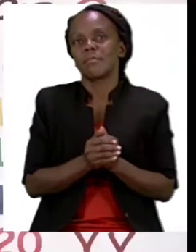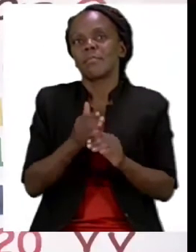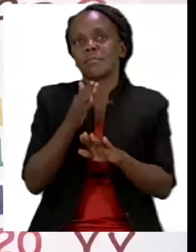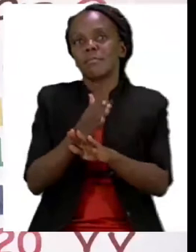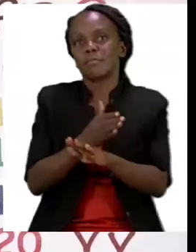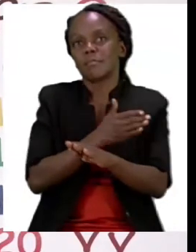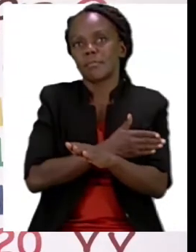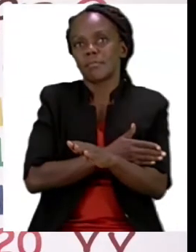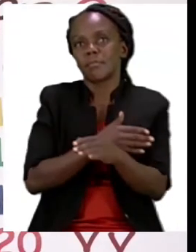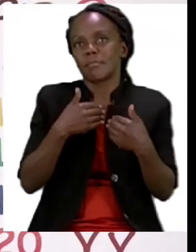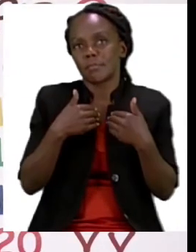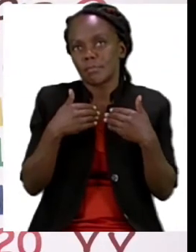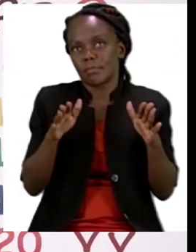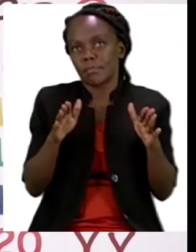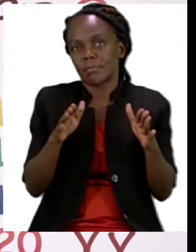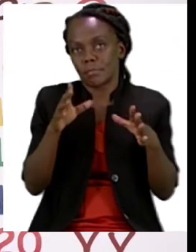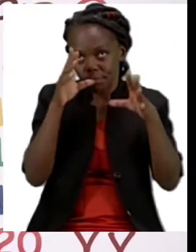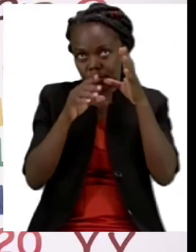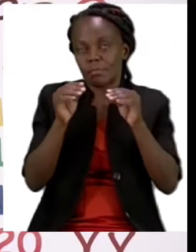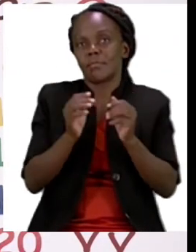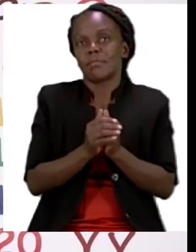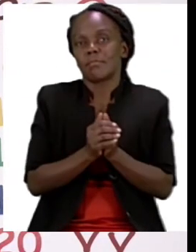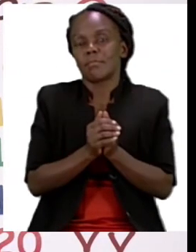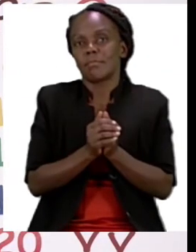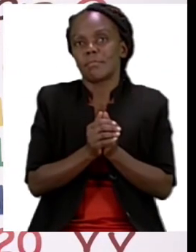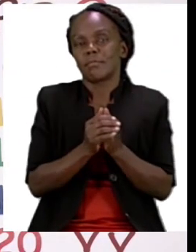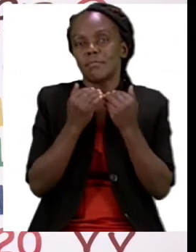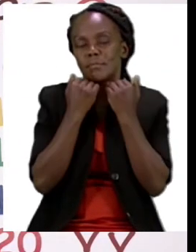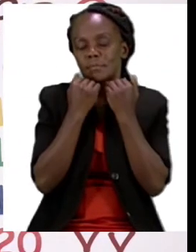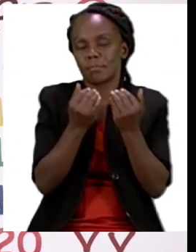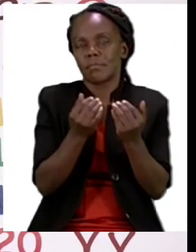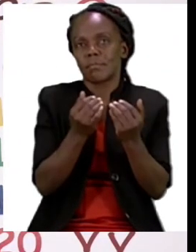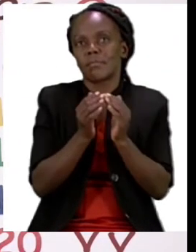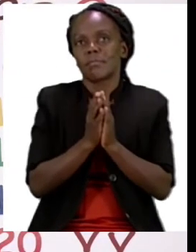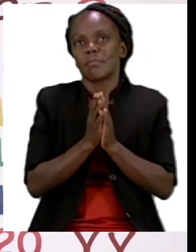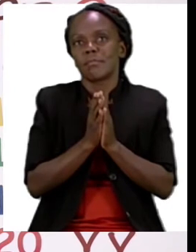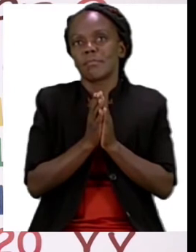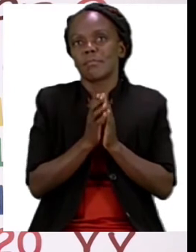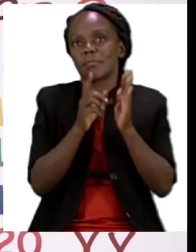And before we get into any lessons, boys and girls, it's important for us to